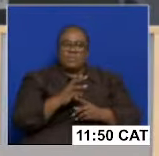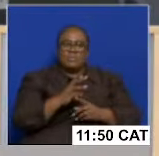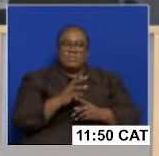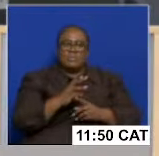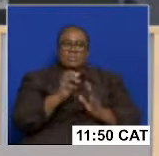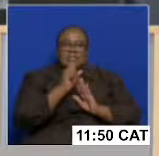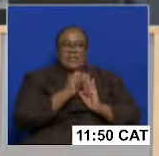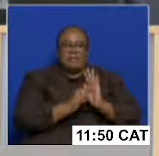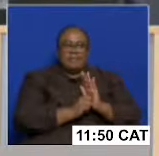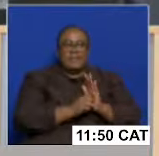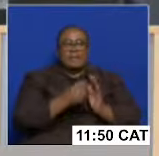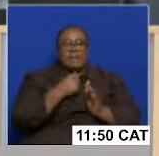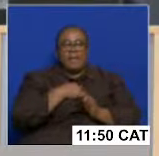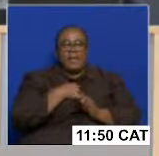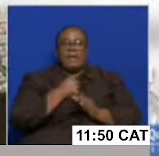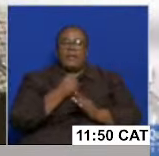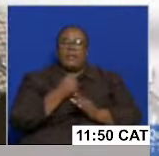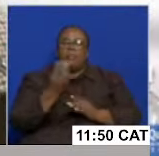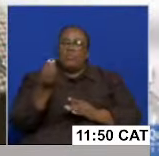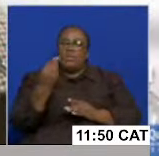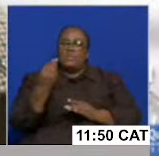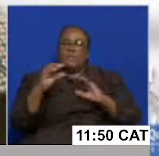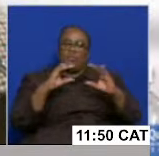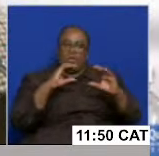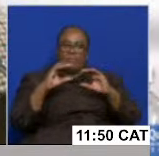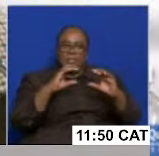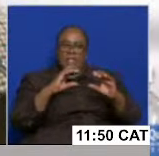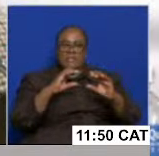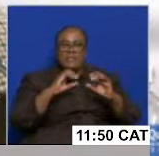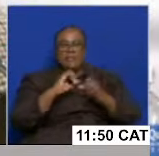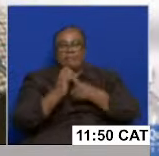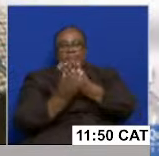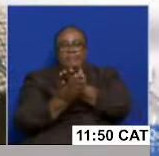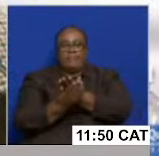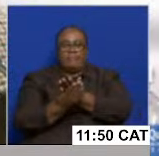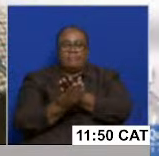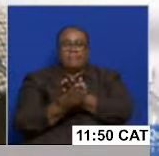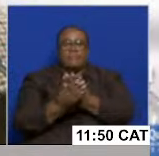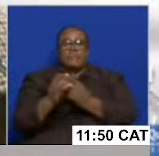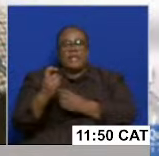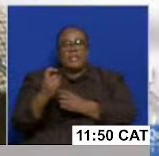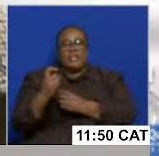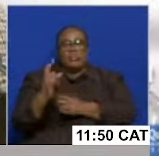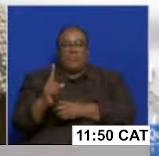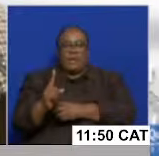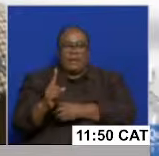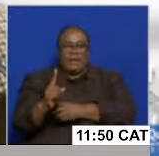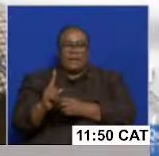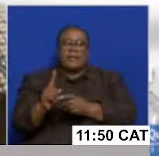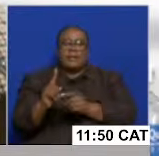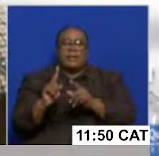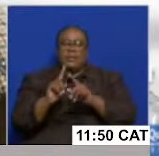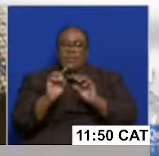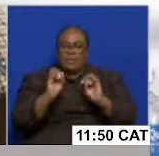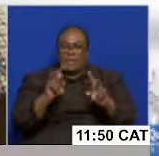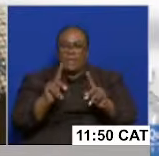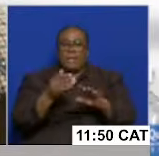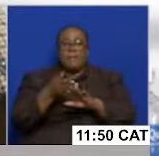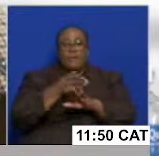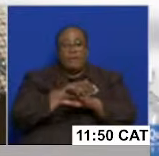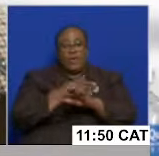X1. Thank you, Witness K. Can I ask that before we go to those WhatsApps, can I ask that you